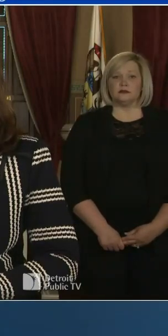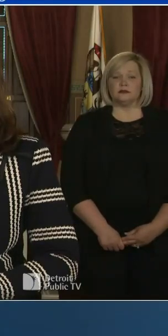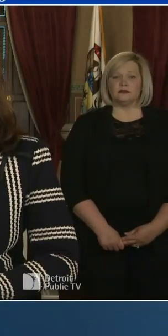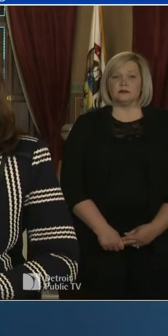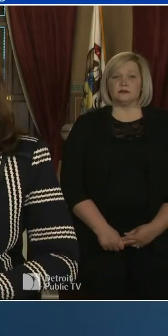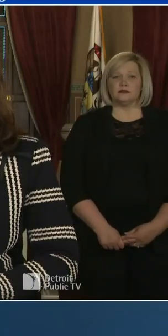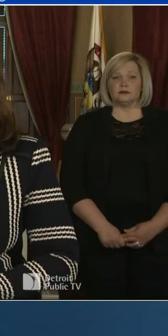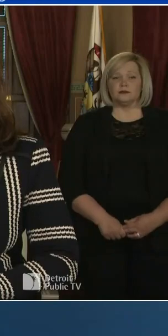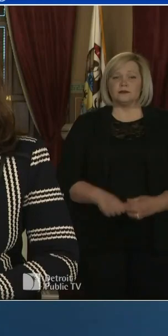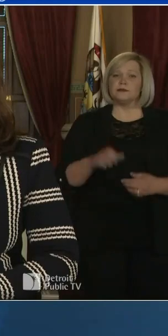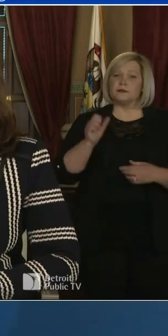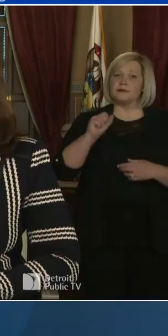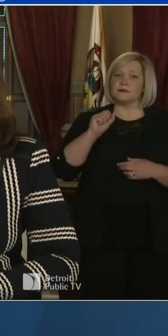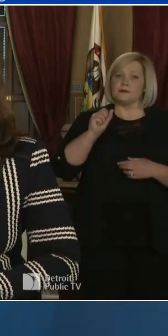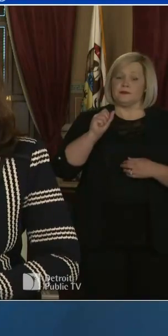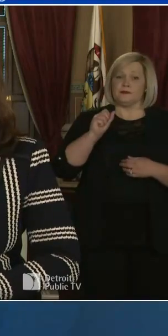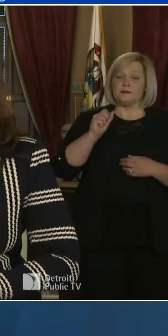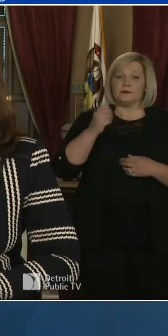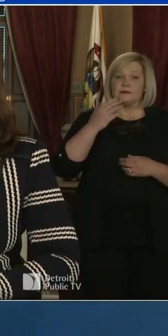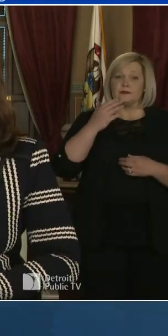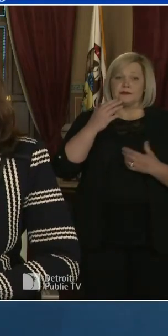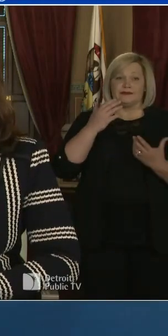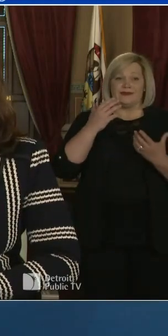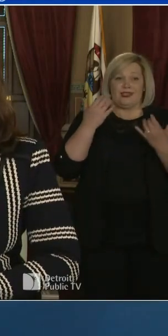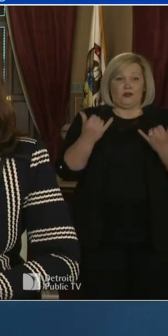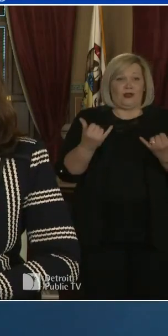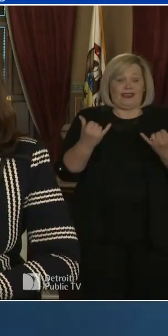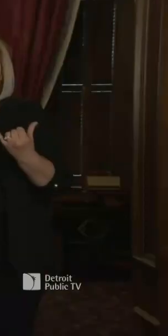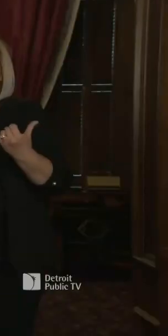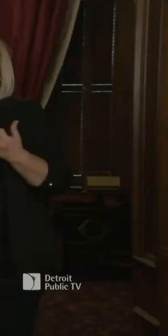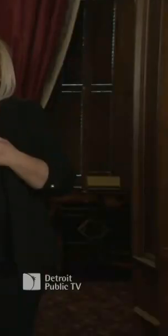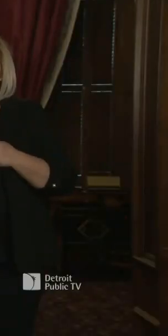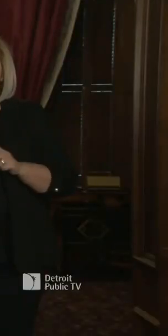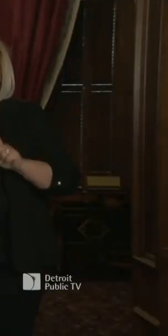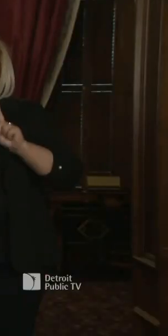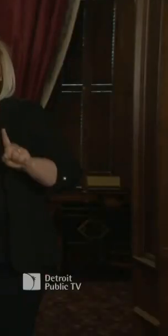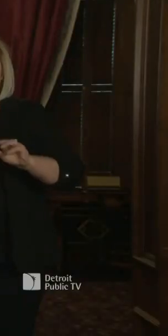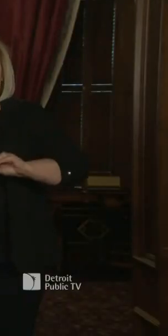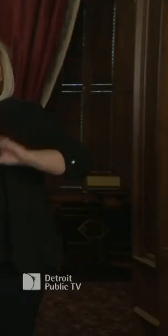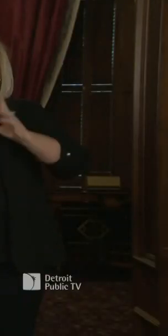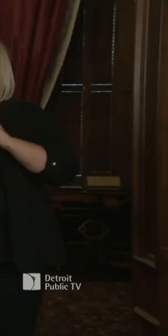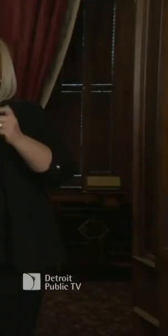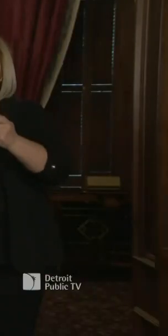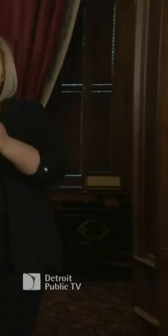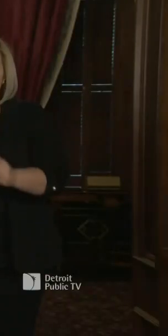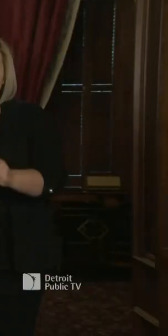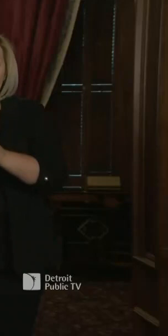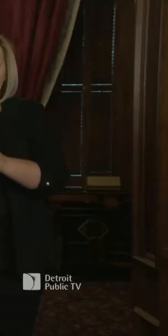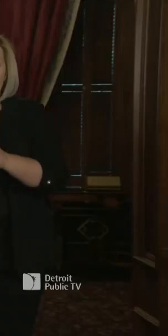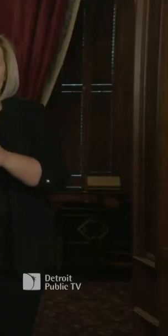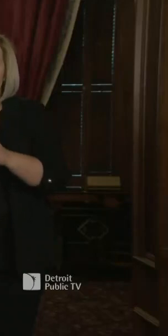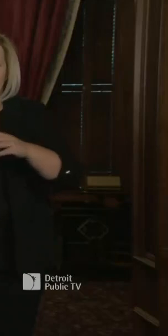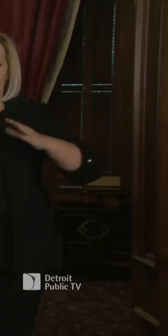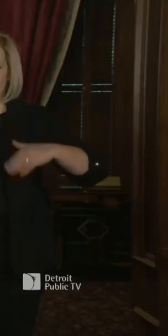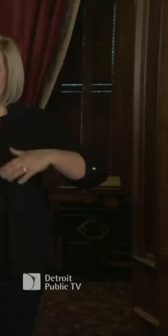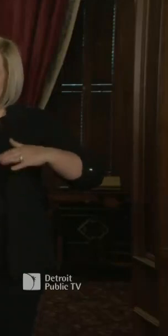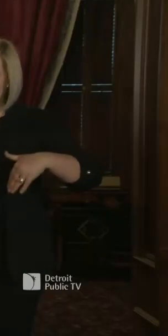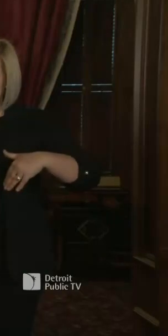Yeah, so I think that's the question that no one can answer with great confidence. Here's what we know.